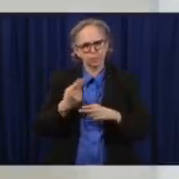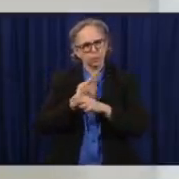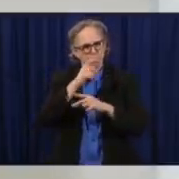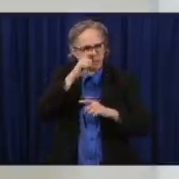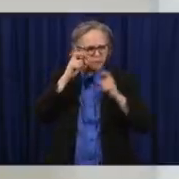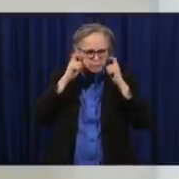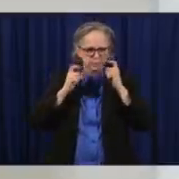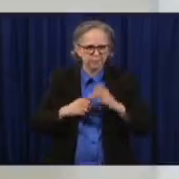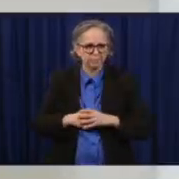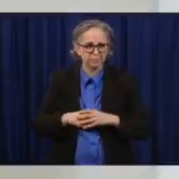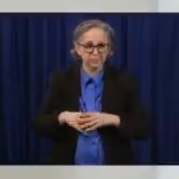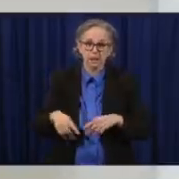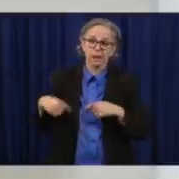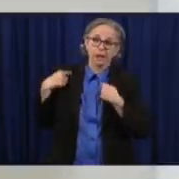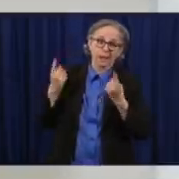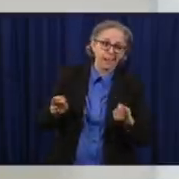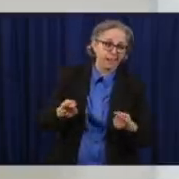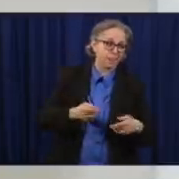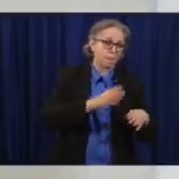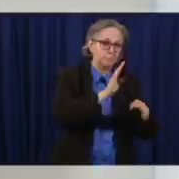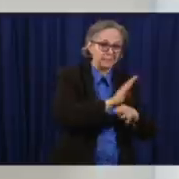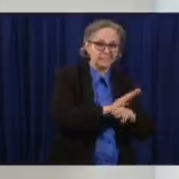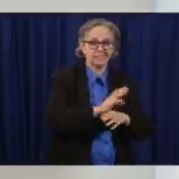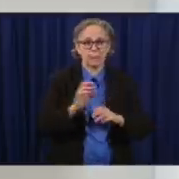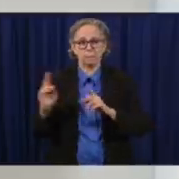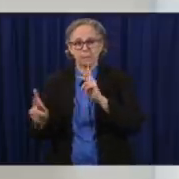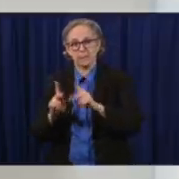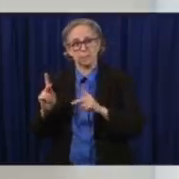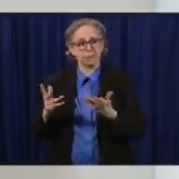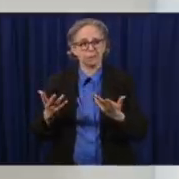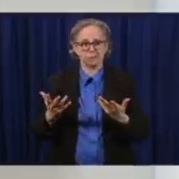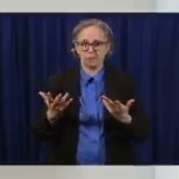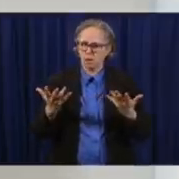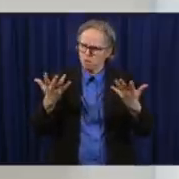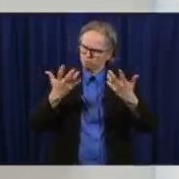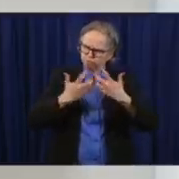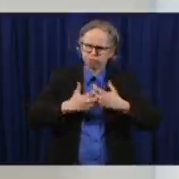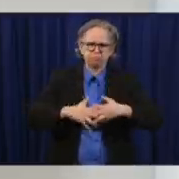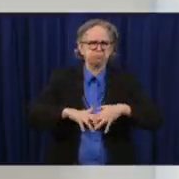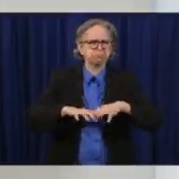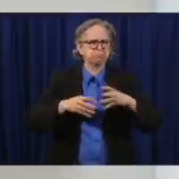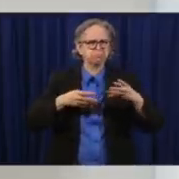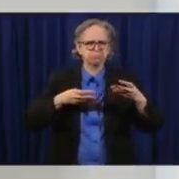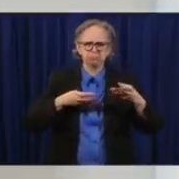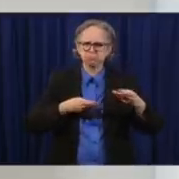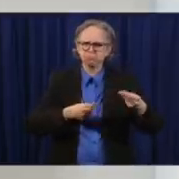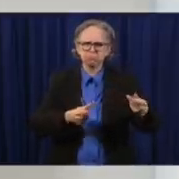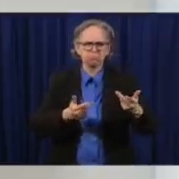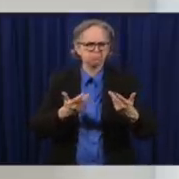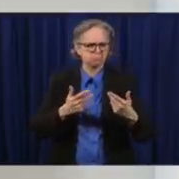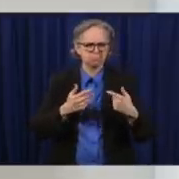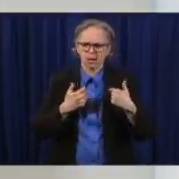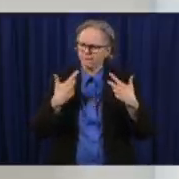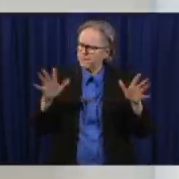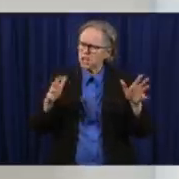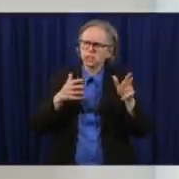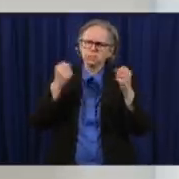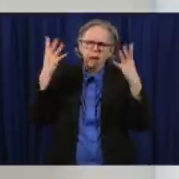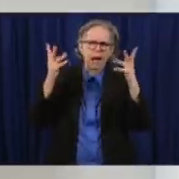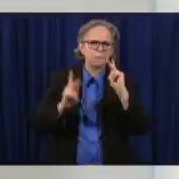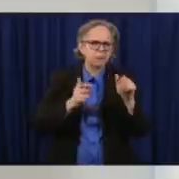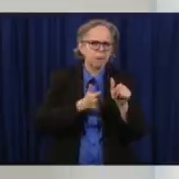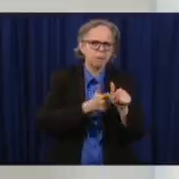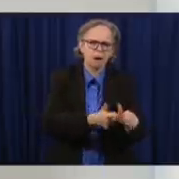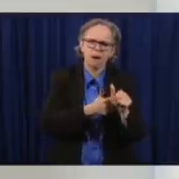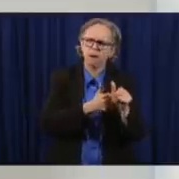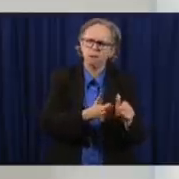people have worked this out very well. They have been compliant. And we fully expect that that will continue